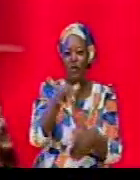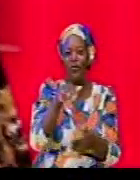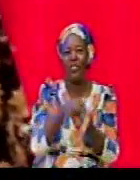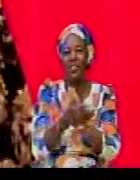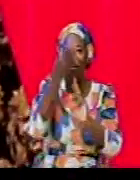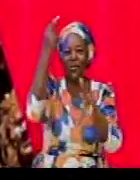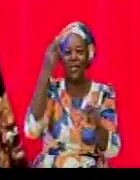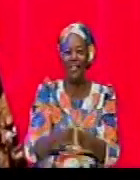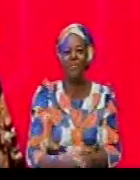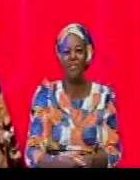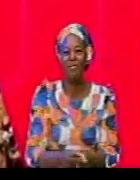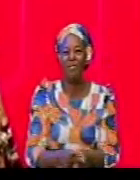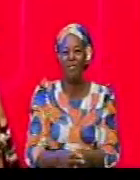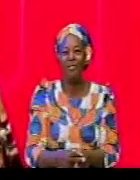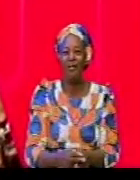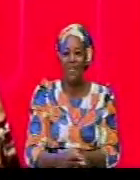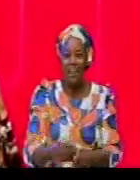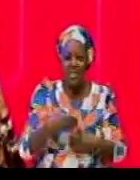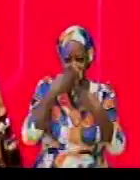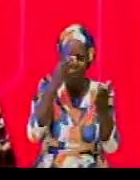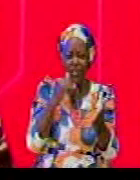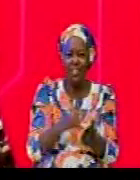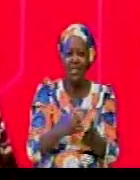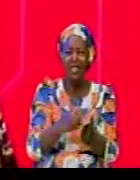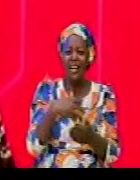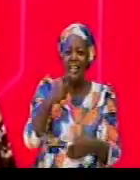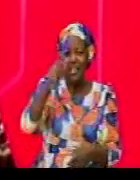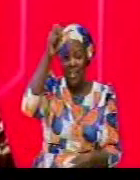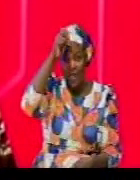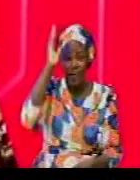The devil will not have power over you.